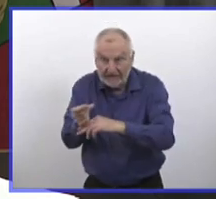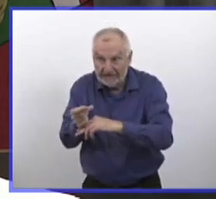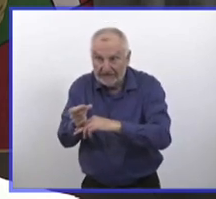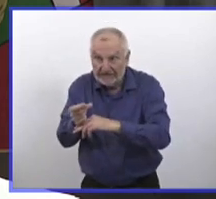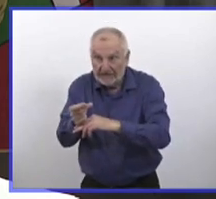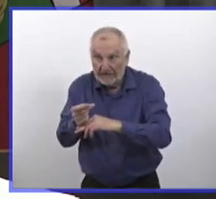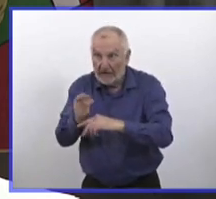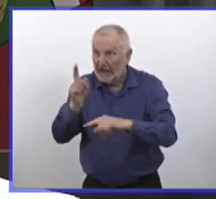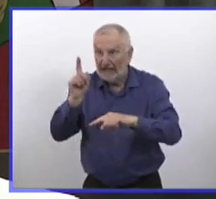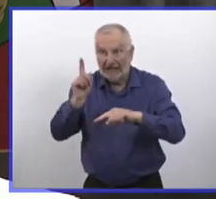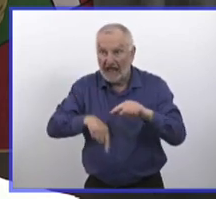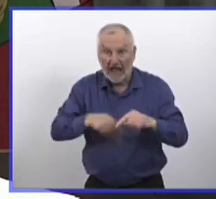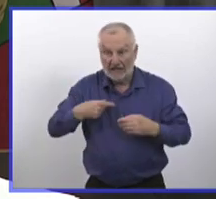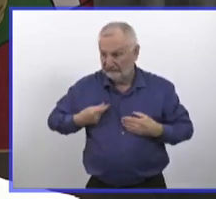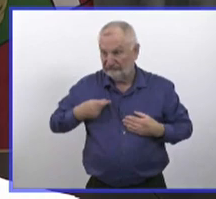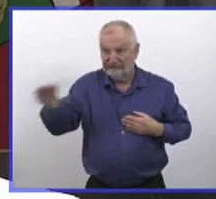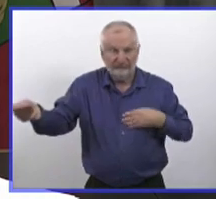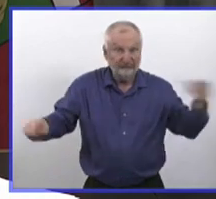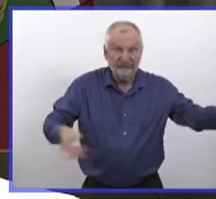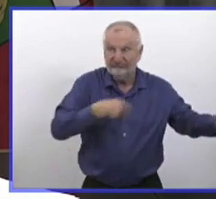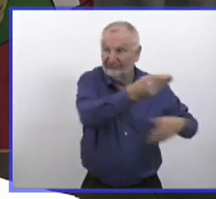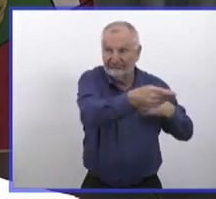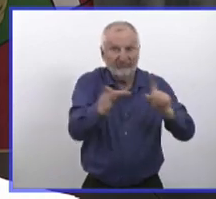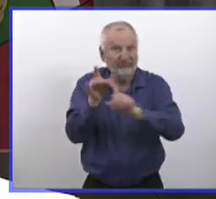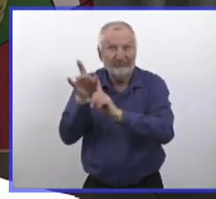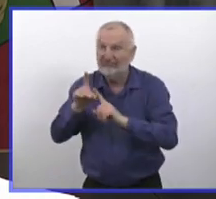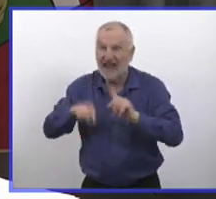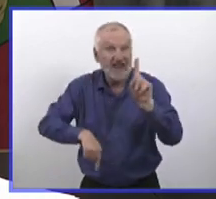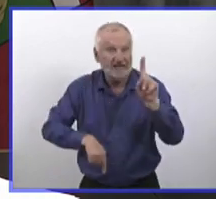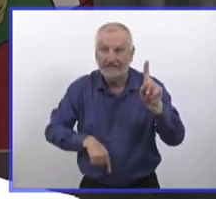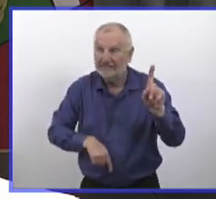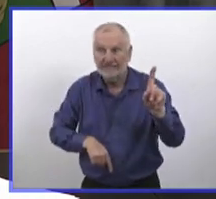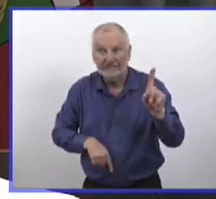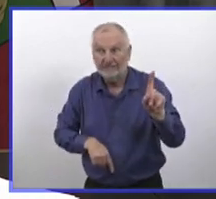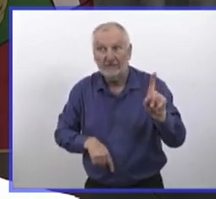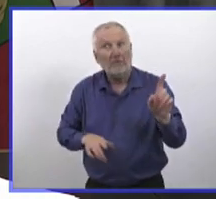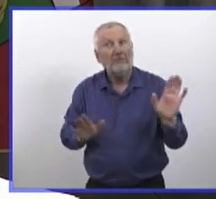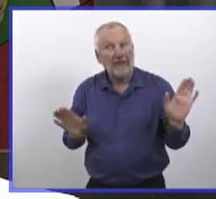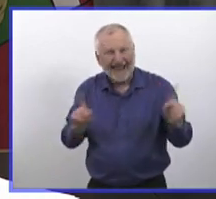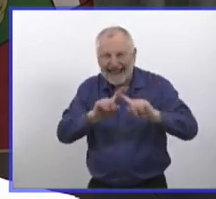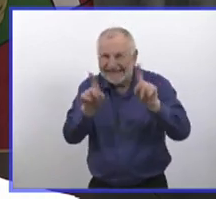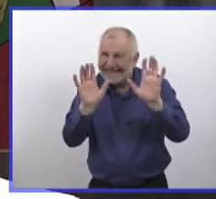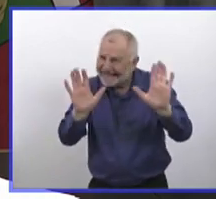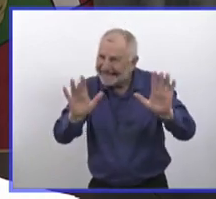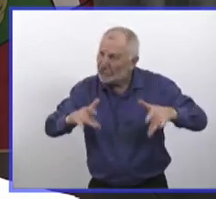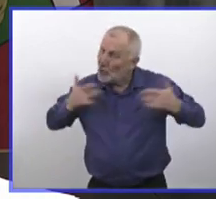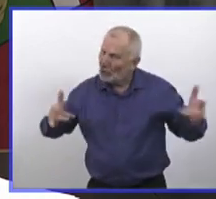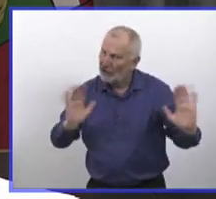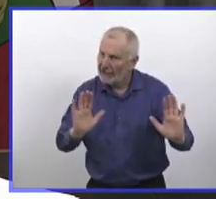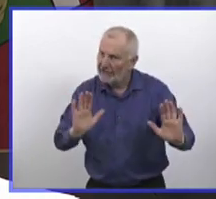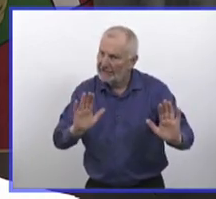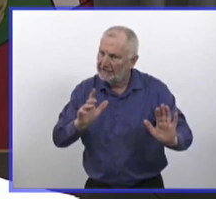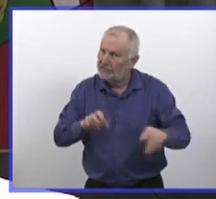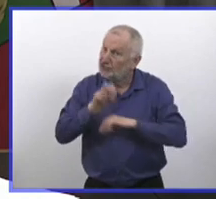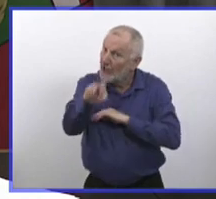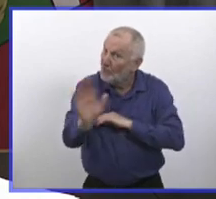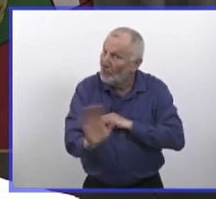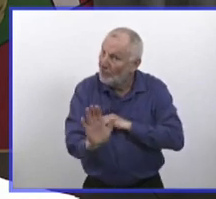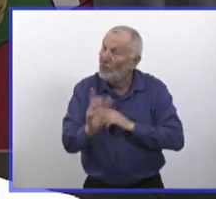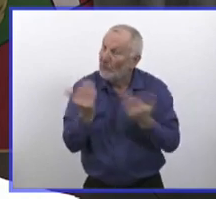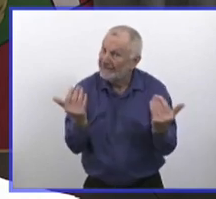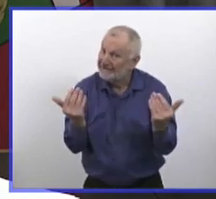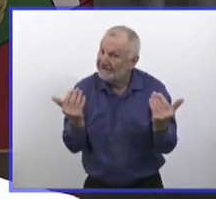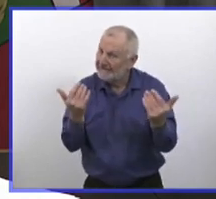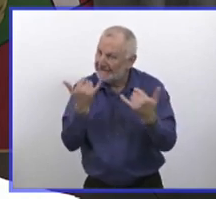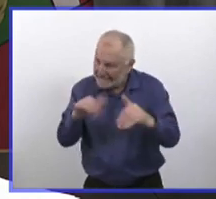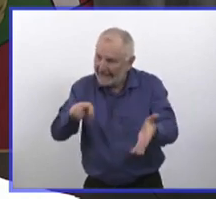in the science. So I think that no matter what course we take, we have to be